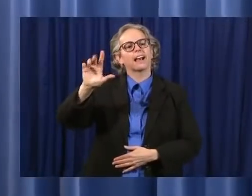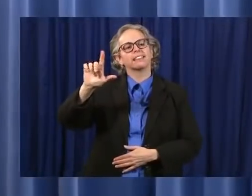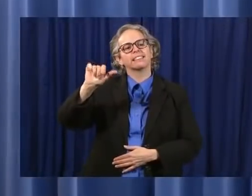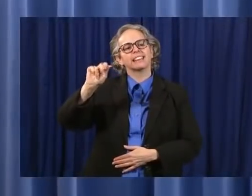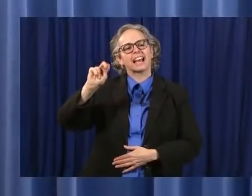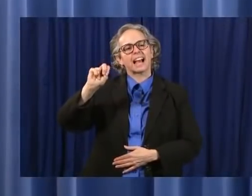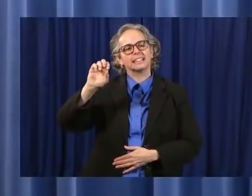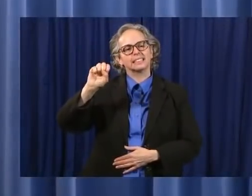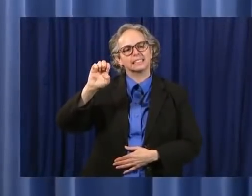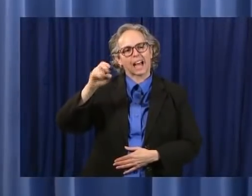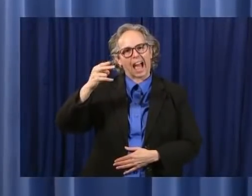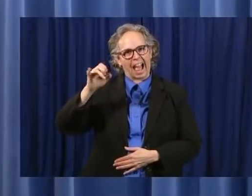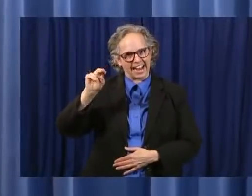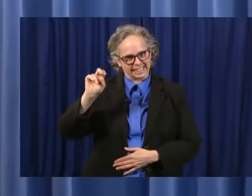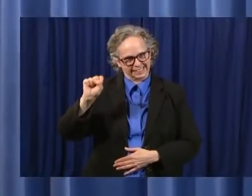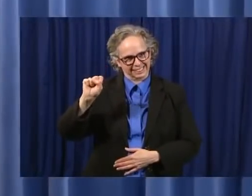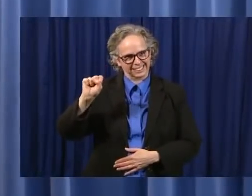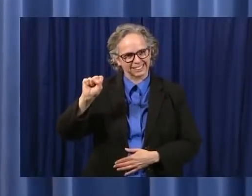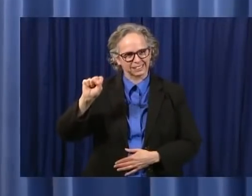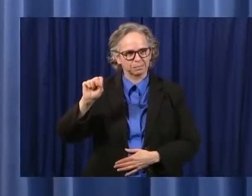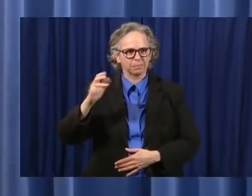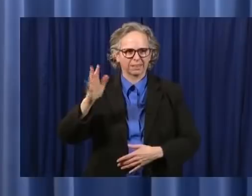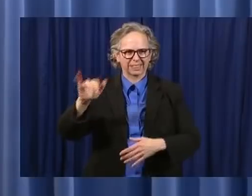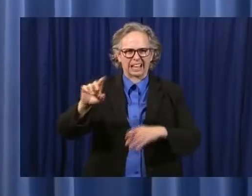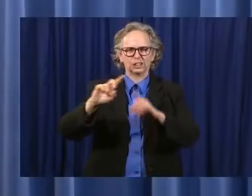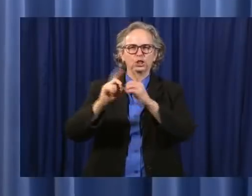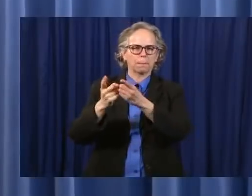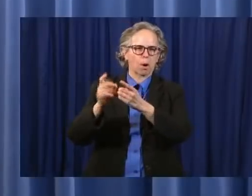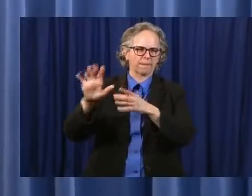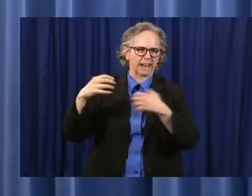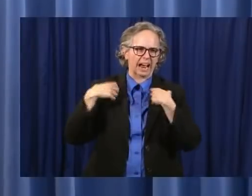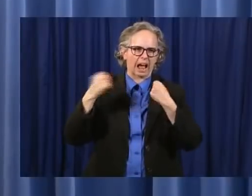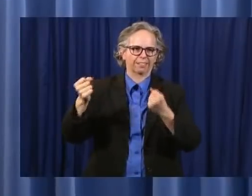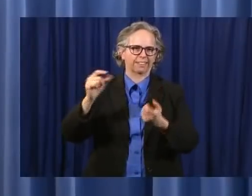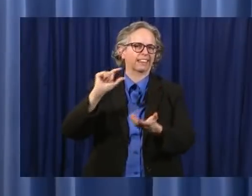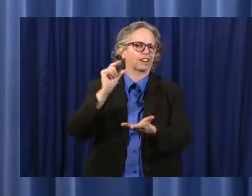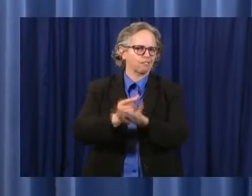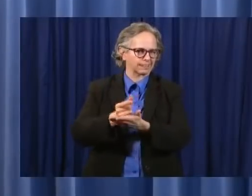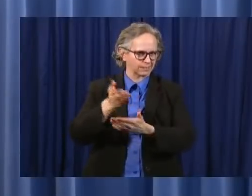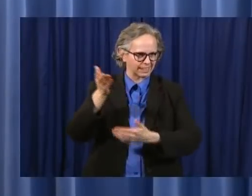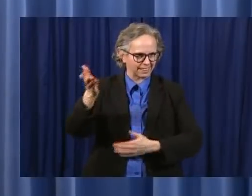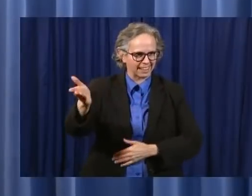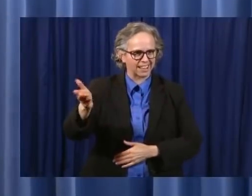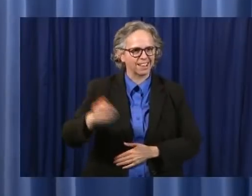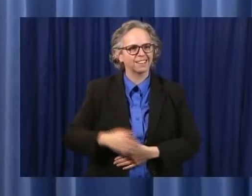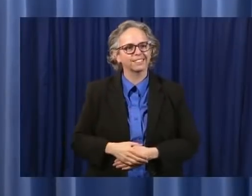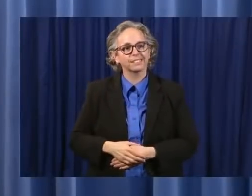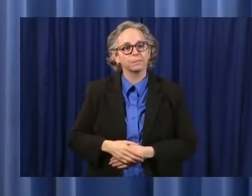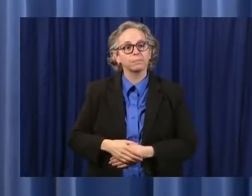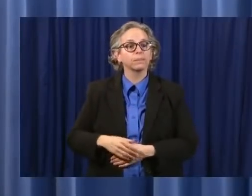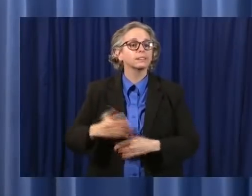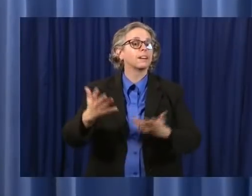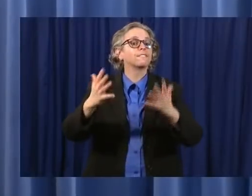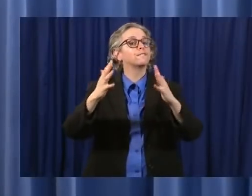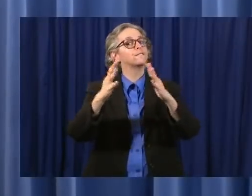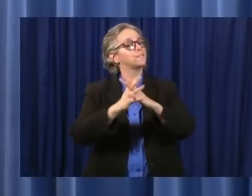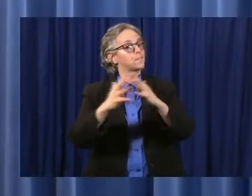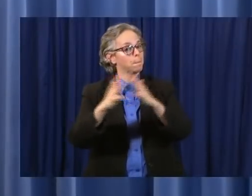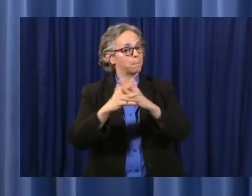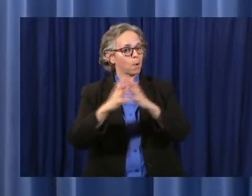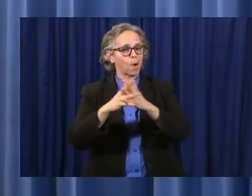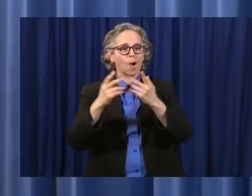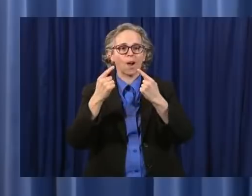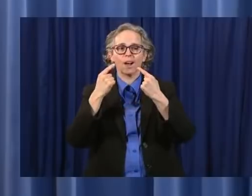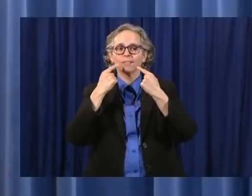a proud graduate of Wittenberg, and football star Joe Dieters, Hamilton County Prosecuting Attorney,